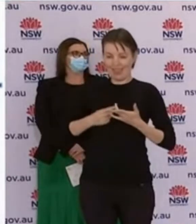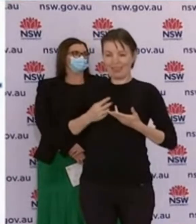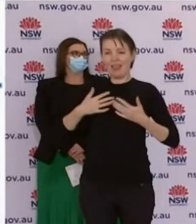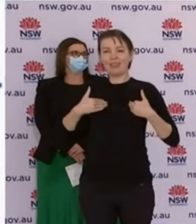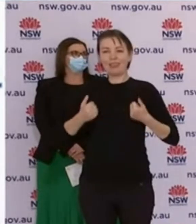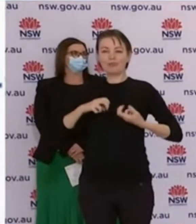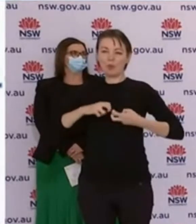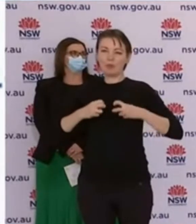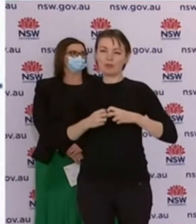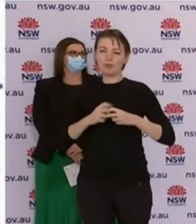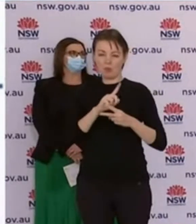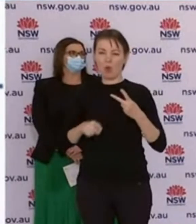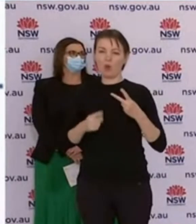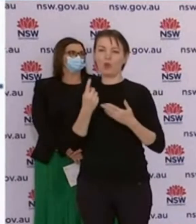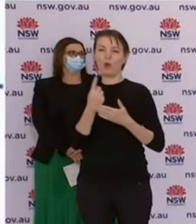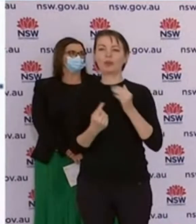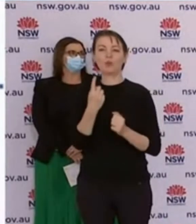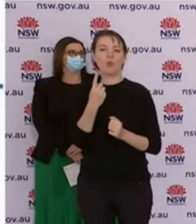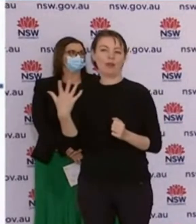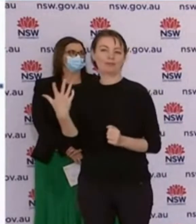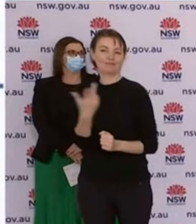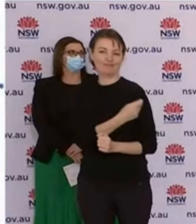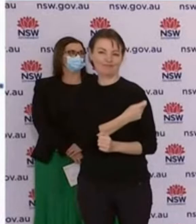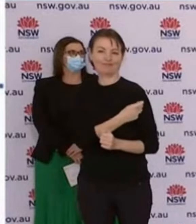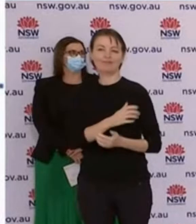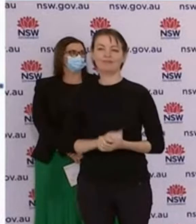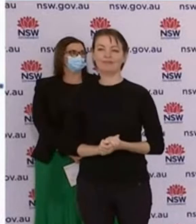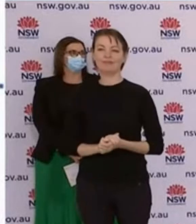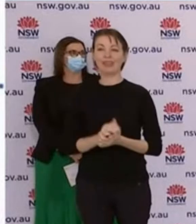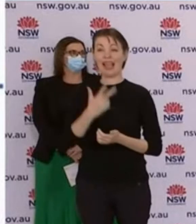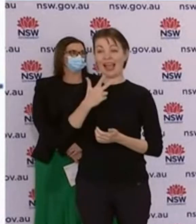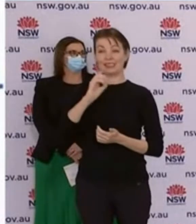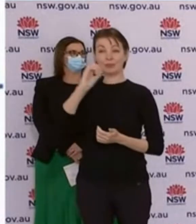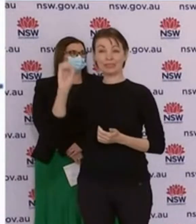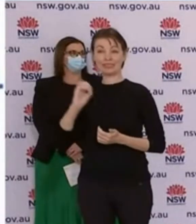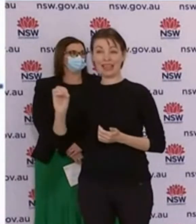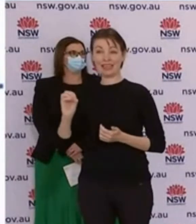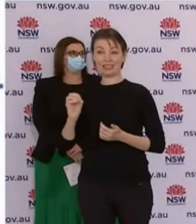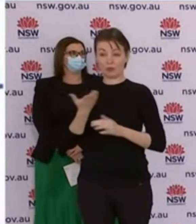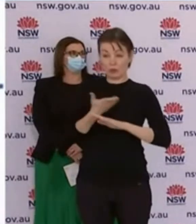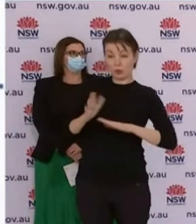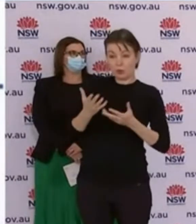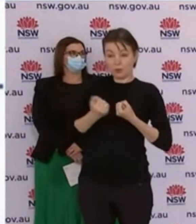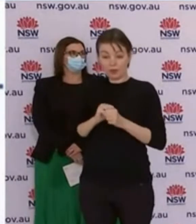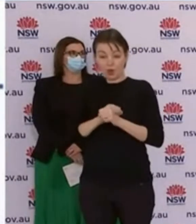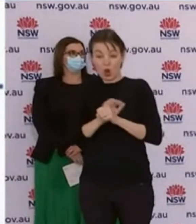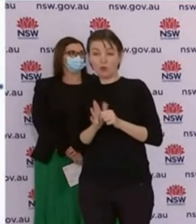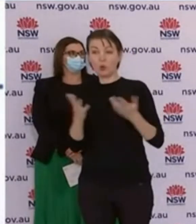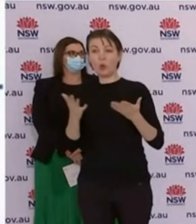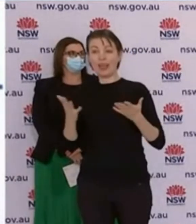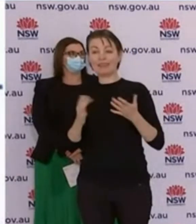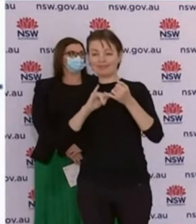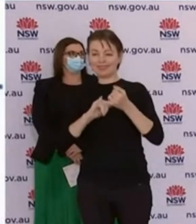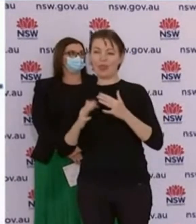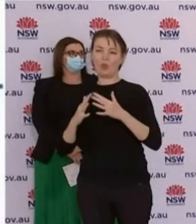of the vaccine. 80% of our cases continue to be in Western and Southwestern Sydney, at least. It's actually more than